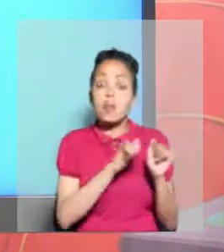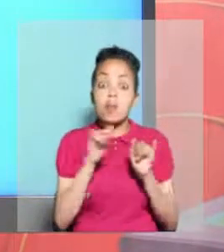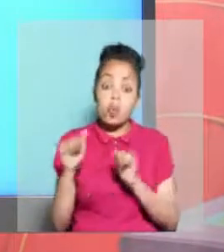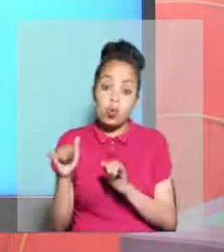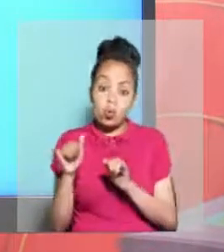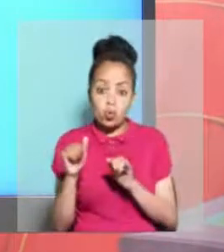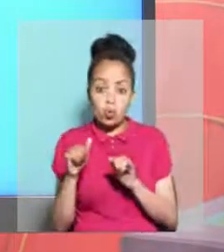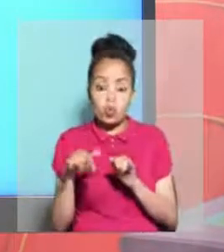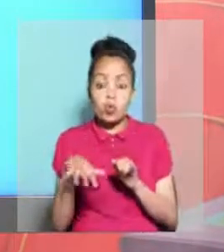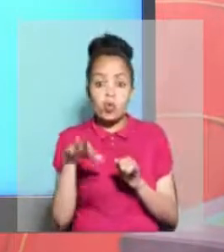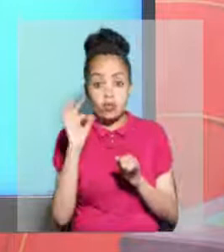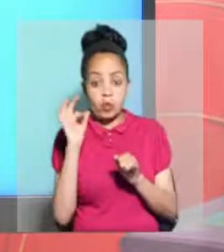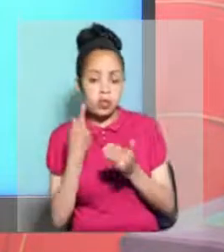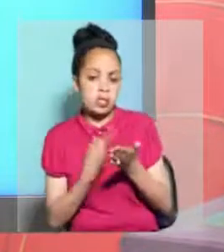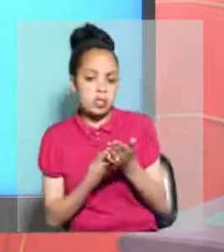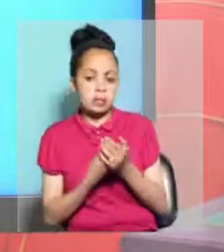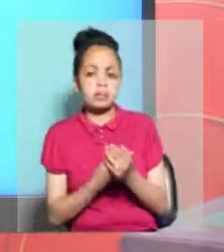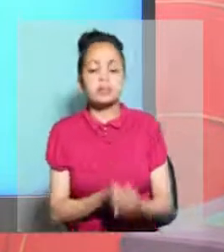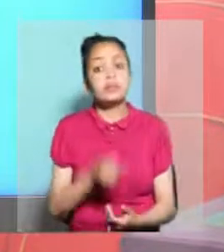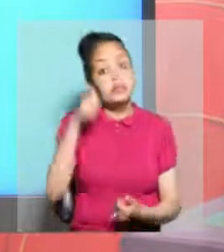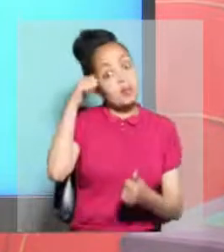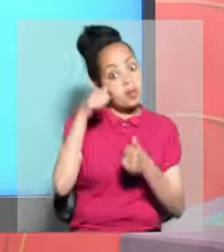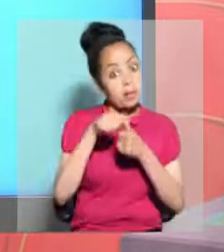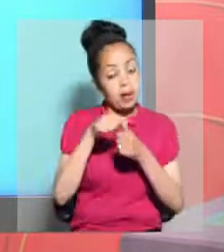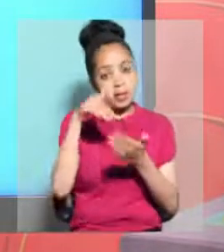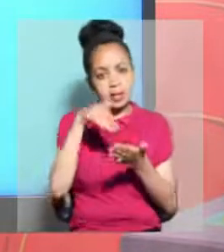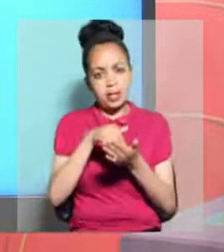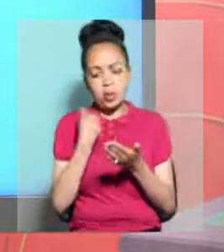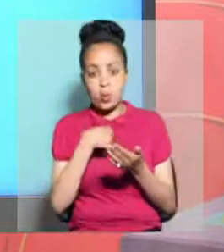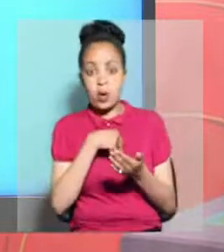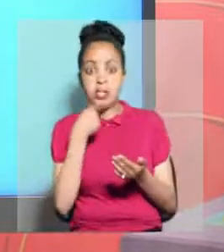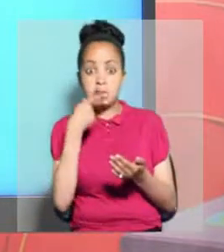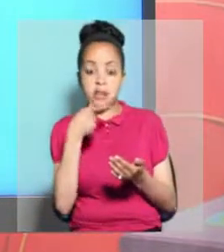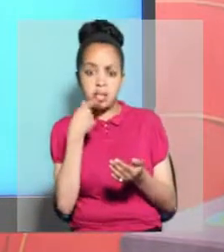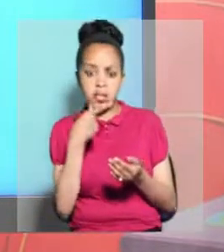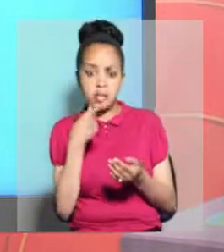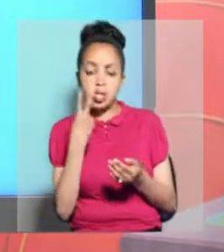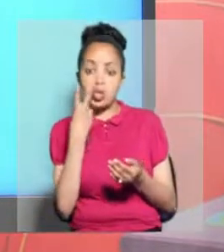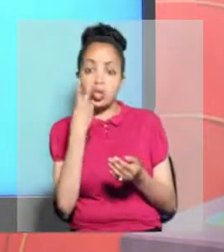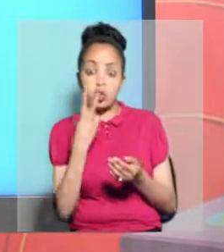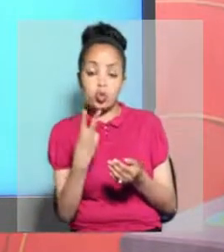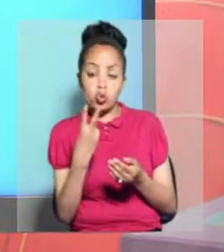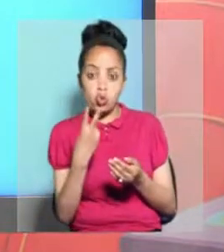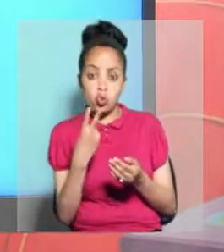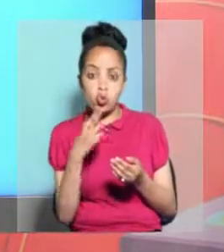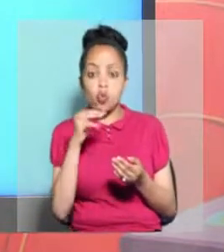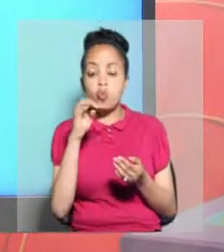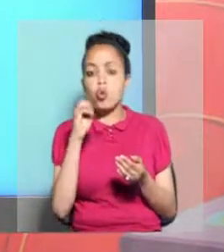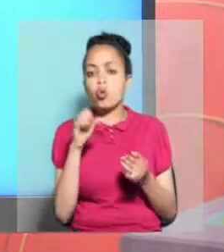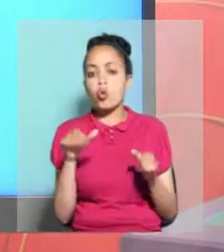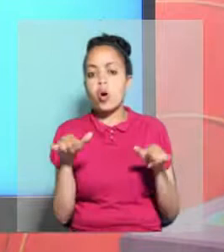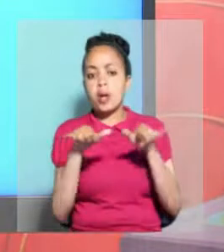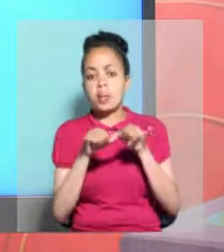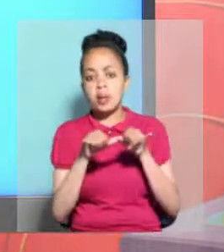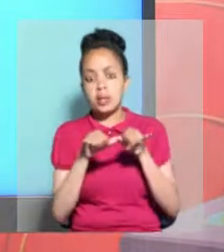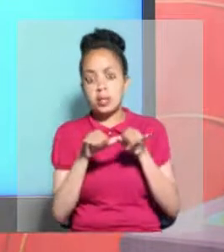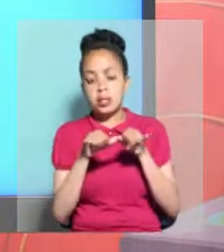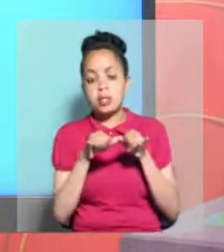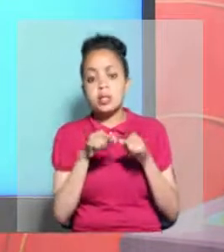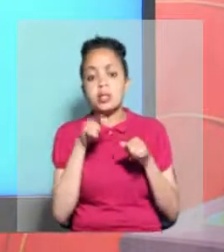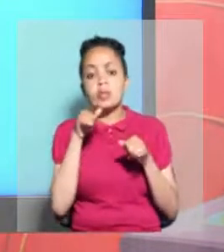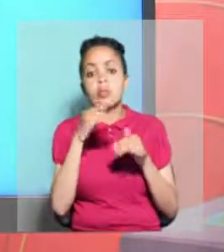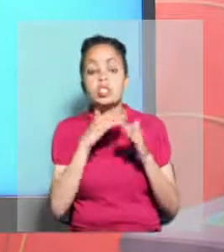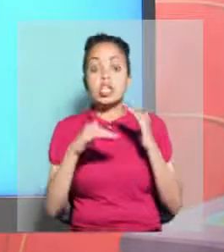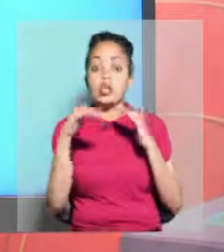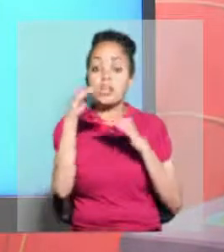here. Let's remind you again. We are speaking about that two monohybrid. Homozygous round, which